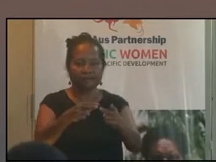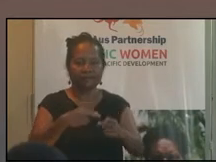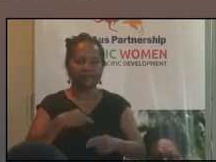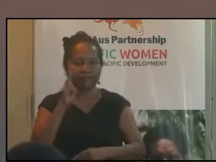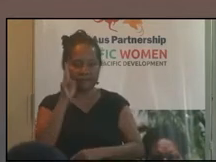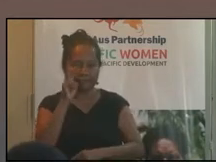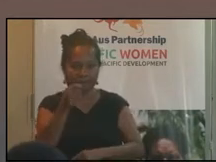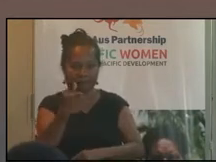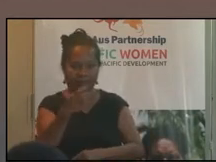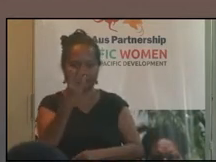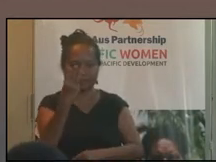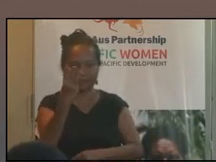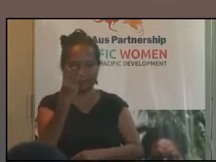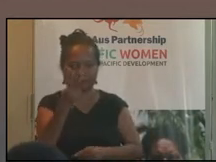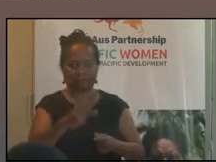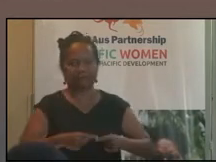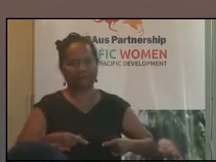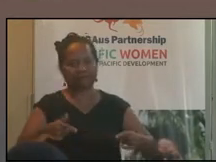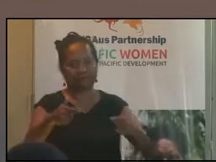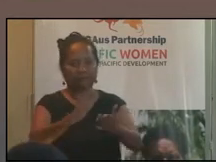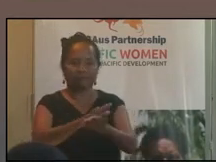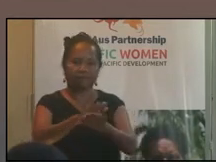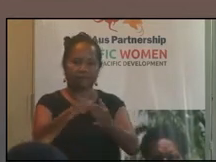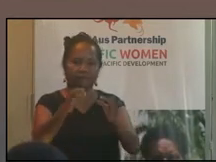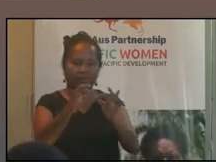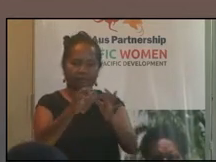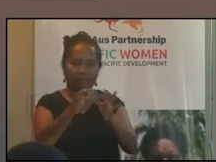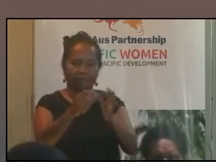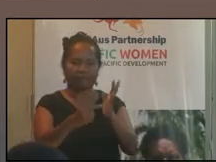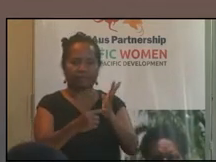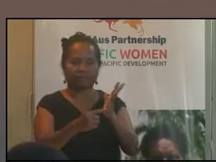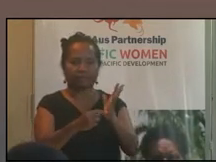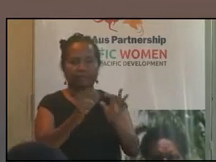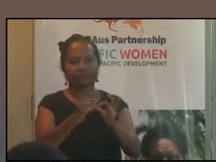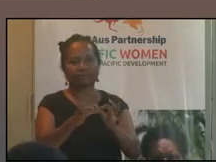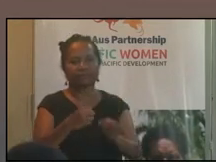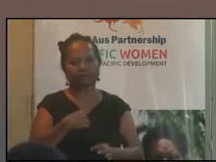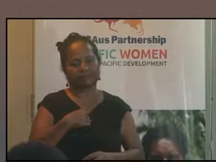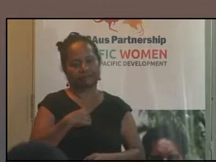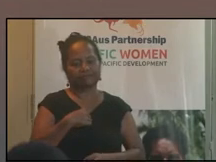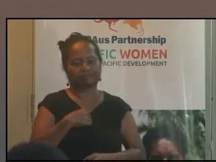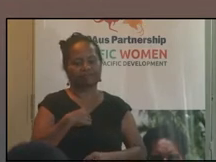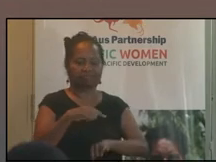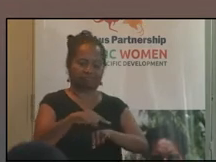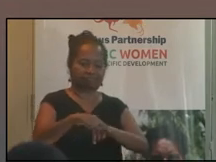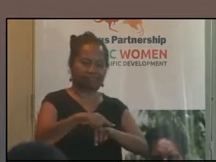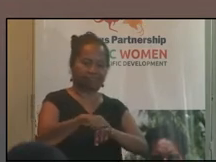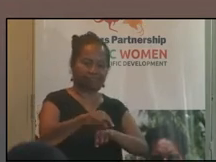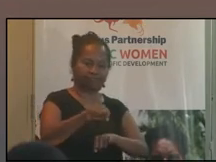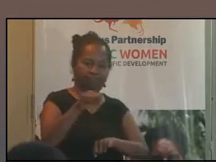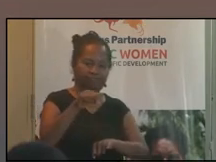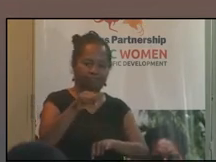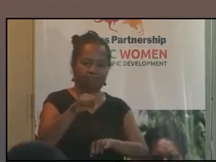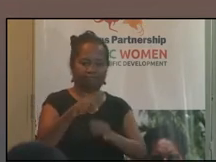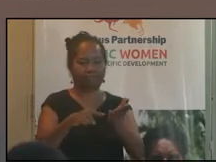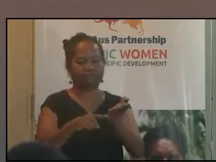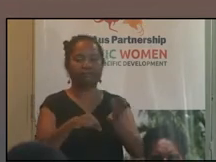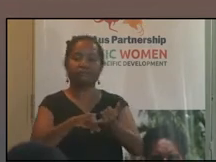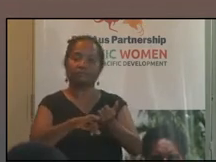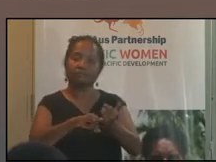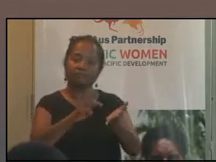three villages, which is Hanobada, Tatana, and Baruni. I was elected in 2018, and the TSM allowed